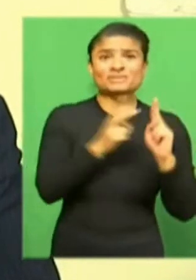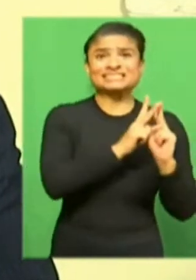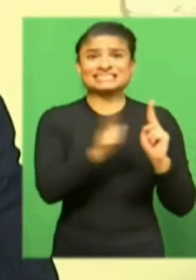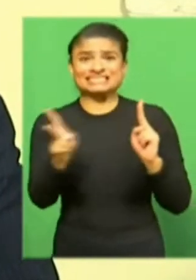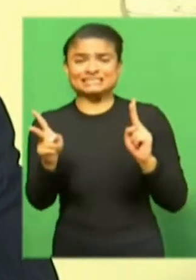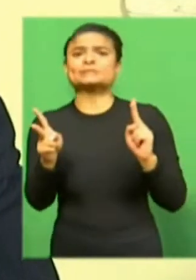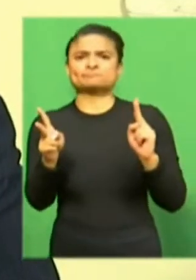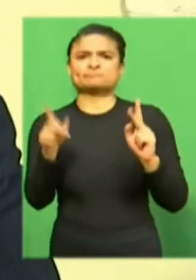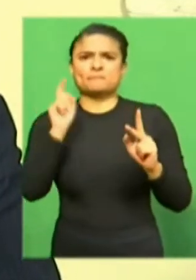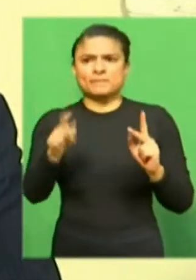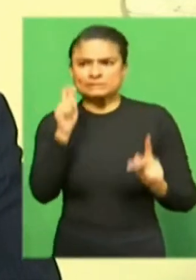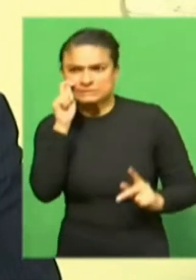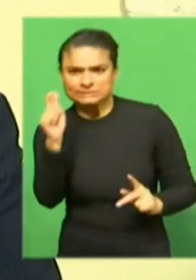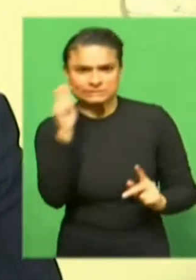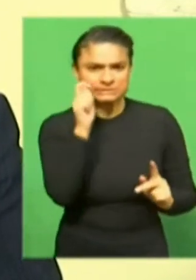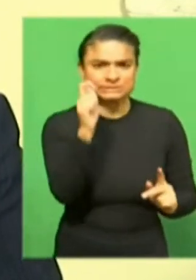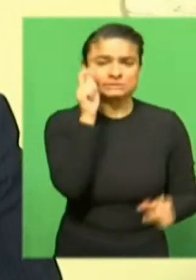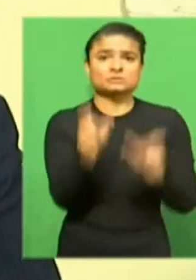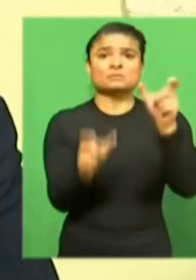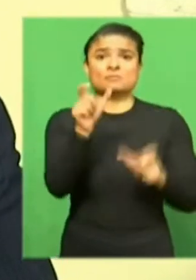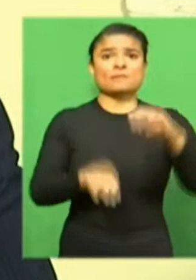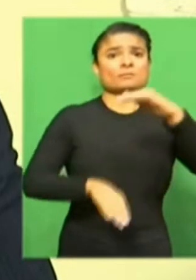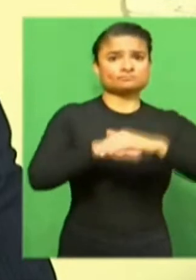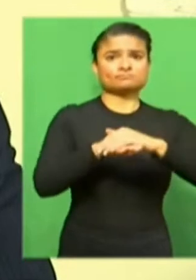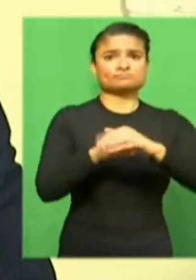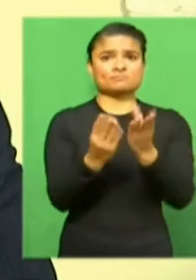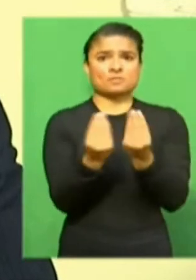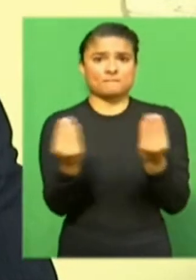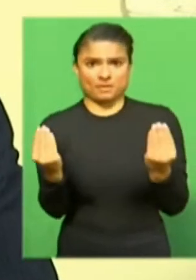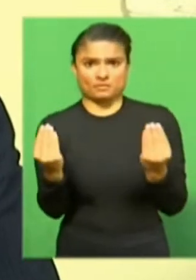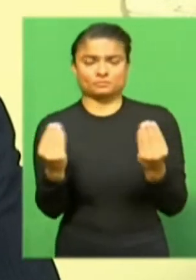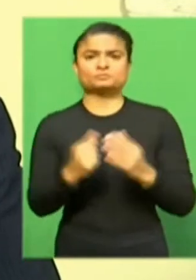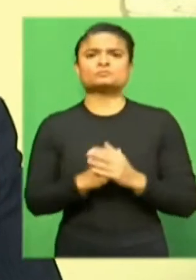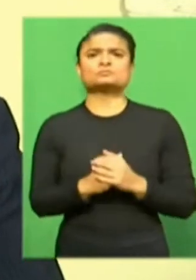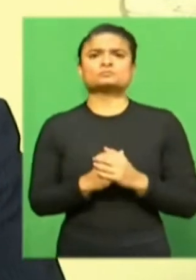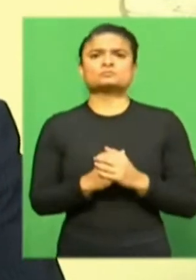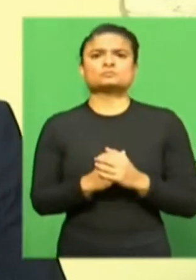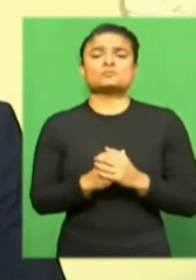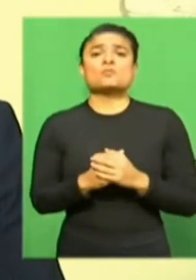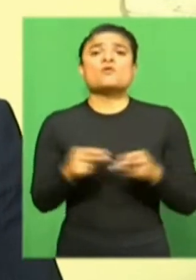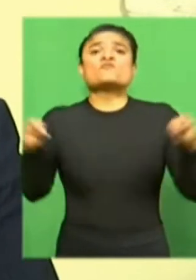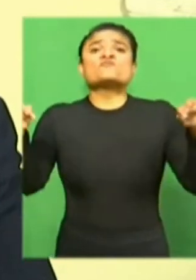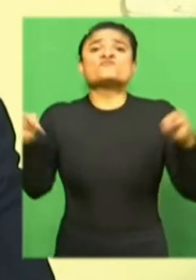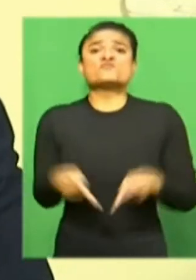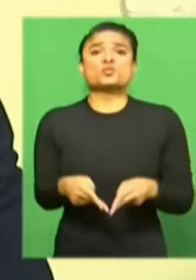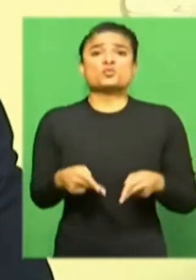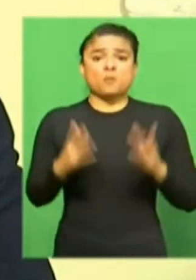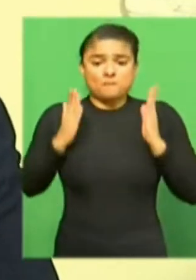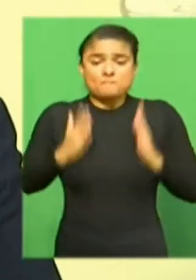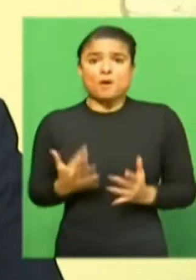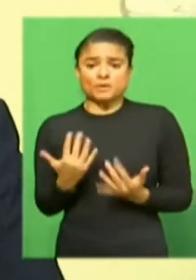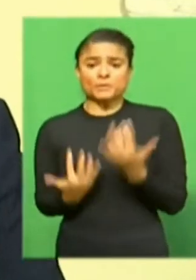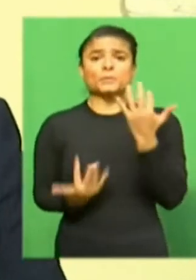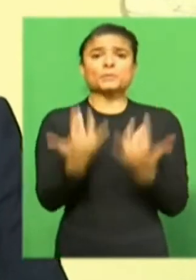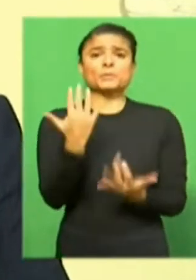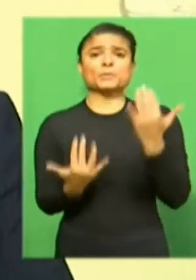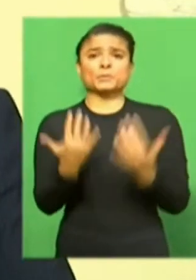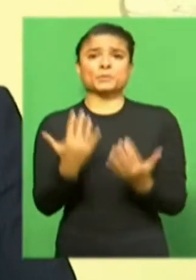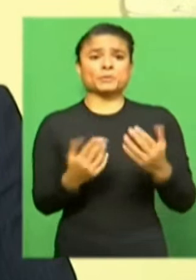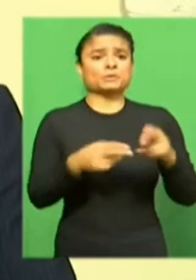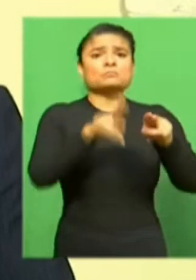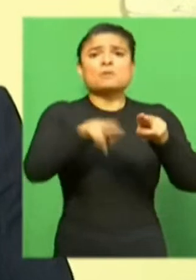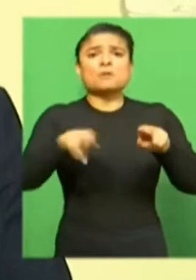Attendance at funerals and cremations may not exceed 50 people, and all